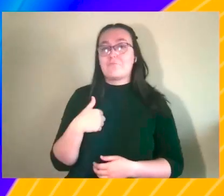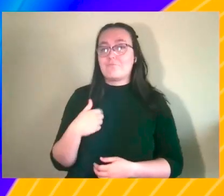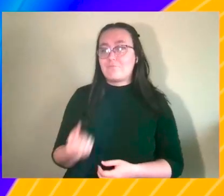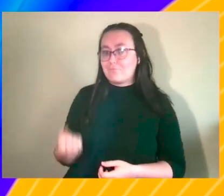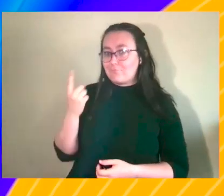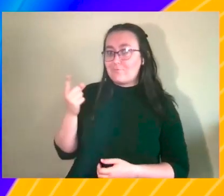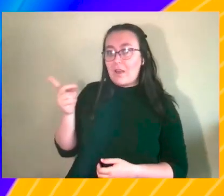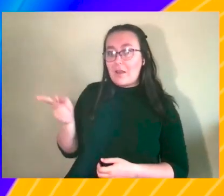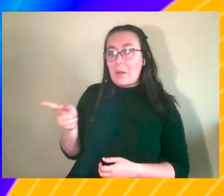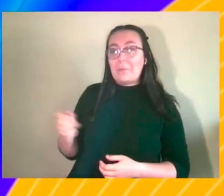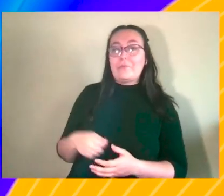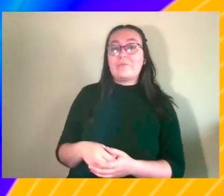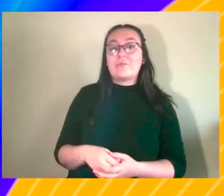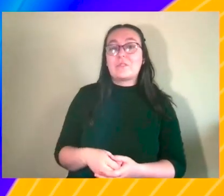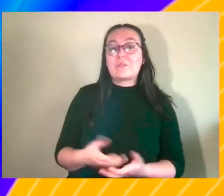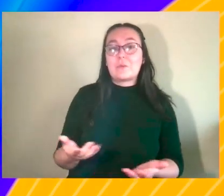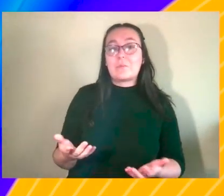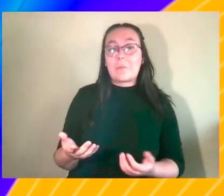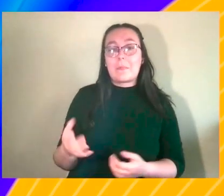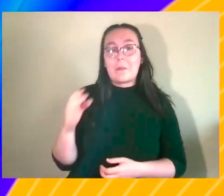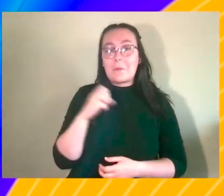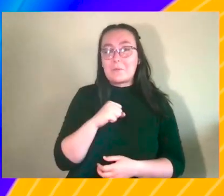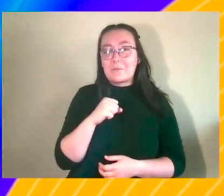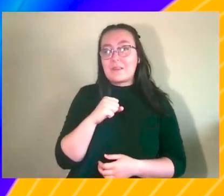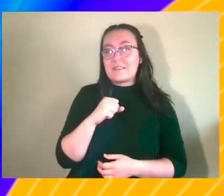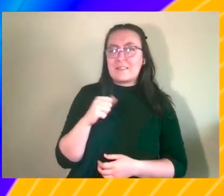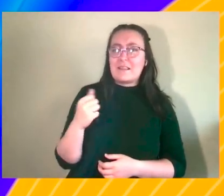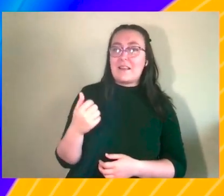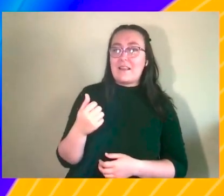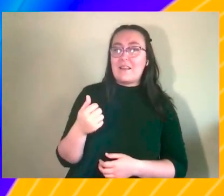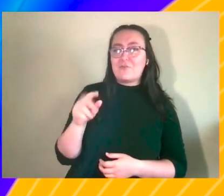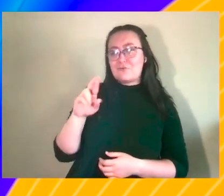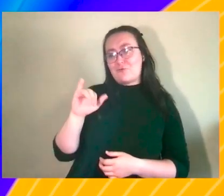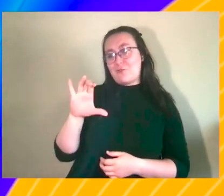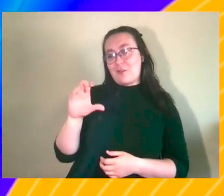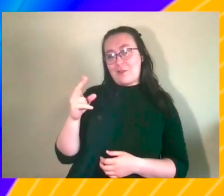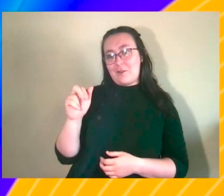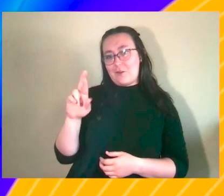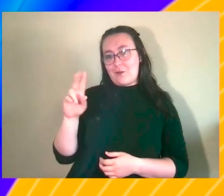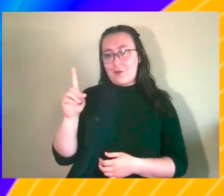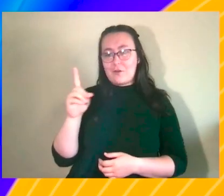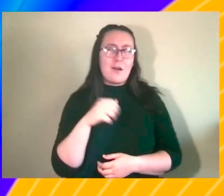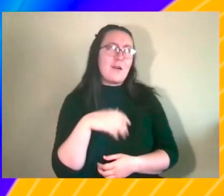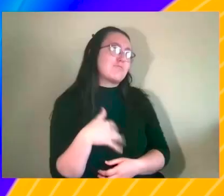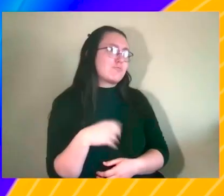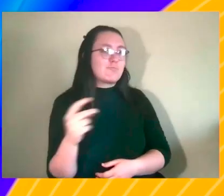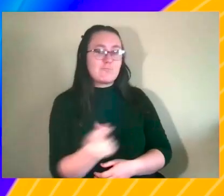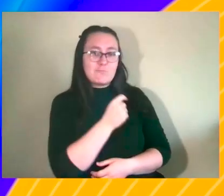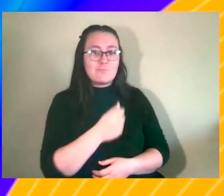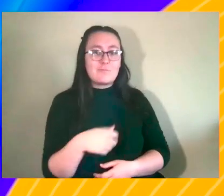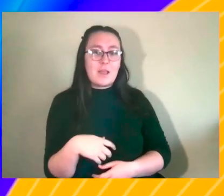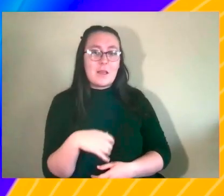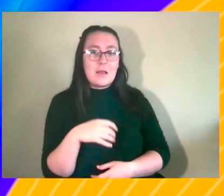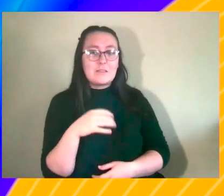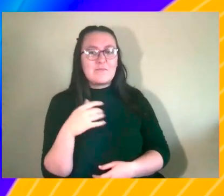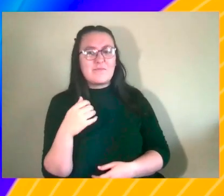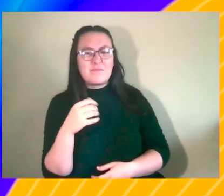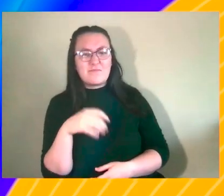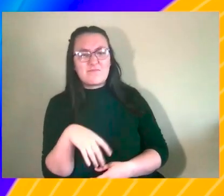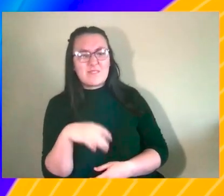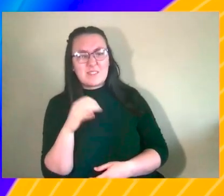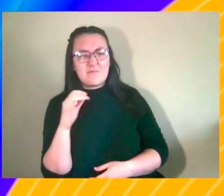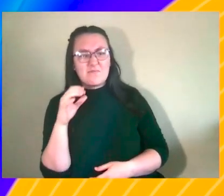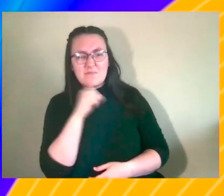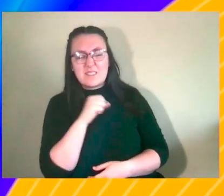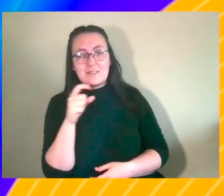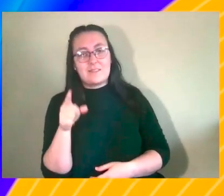up here earlier, too. Oh, man. Did you run into him? I love Richard. I know, me too. Oh, man. Yeah, I missed him. I wish I saw it. Yeah. Richard